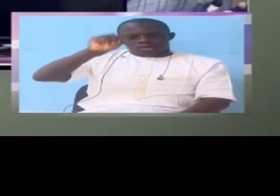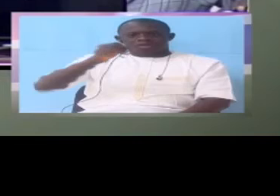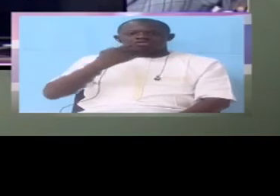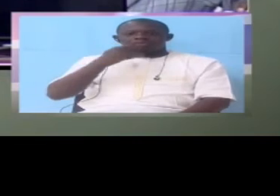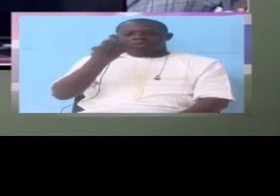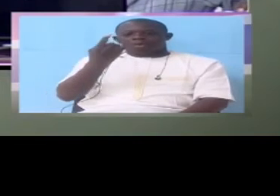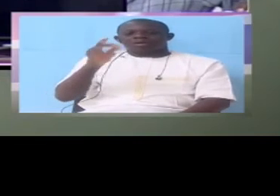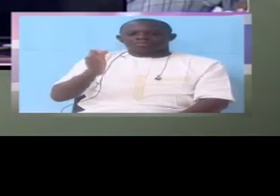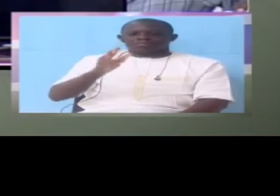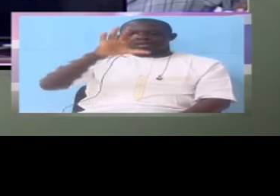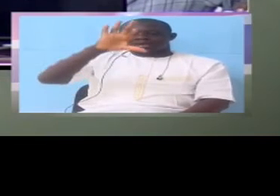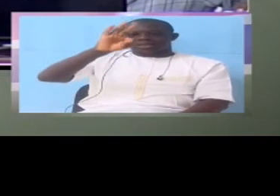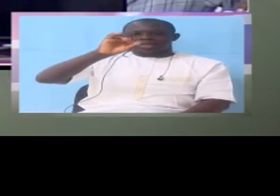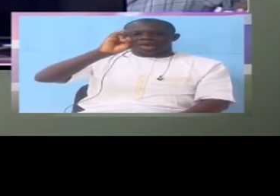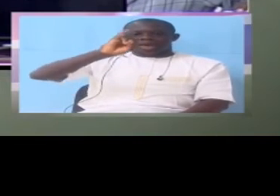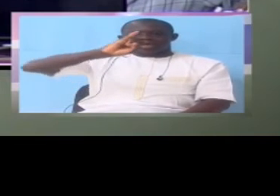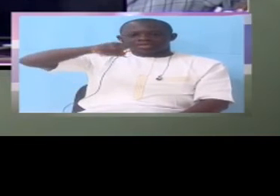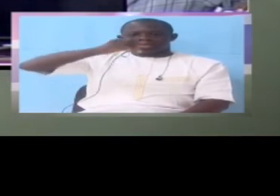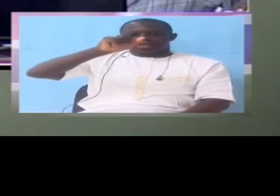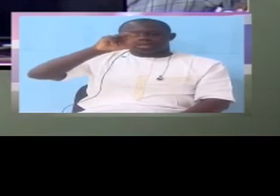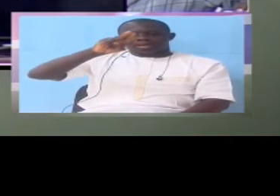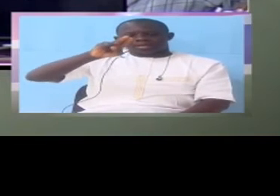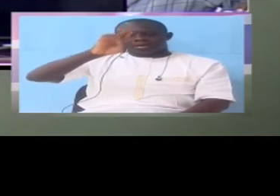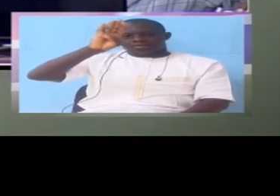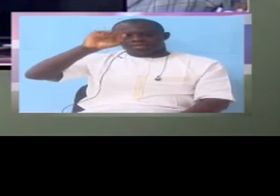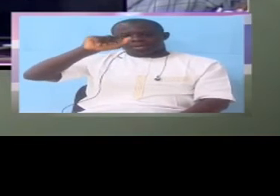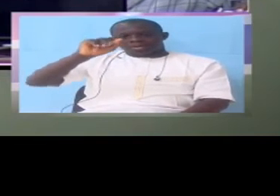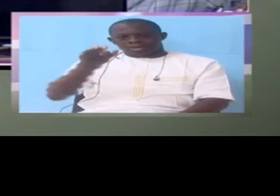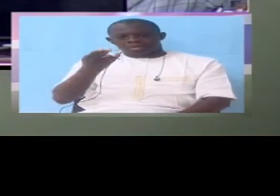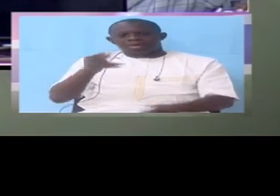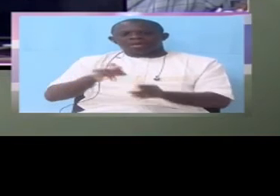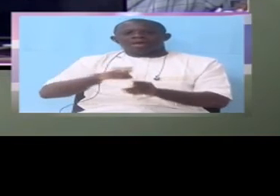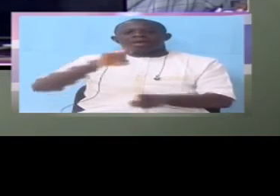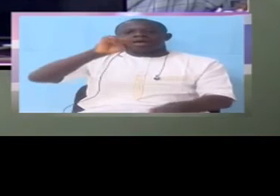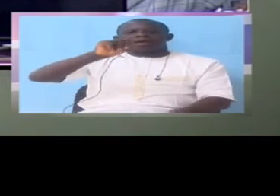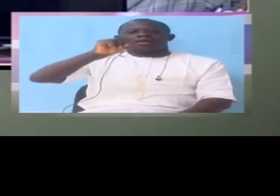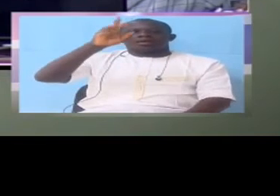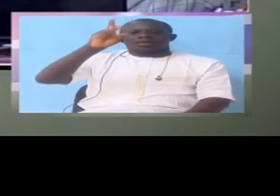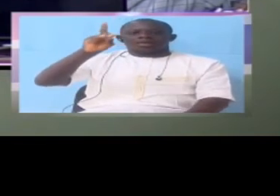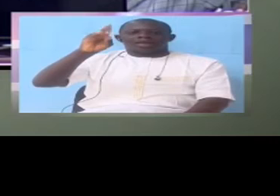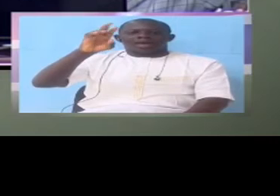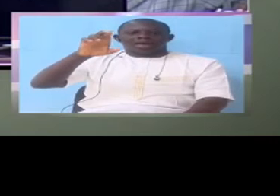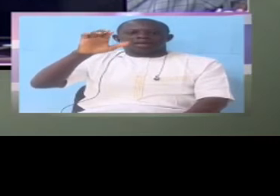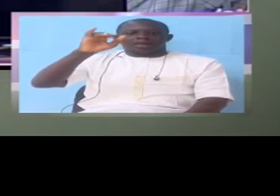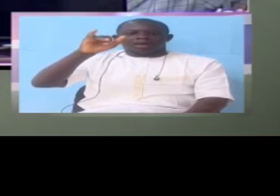Ba. You have Idris Job Akka.